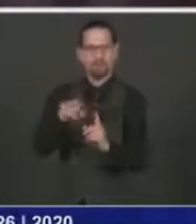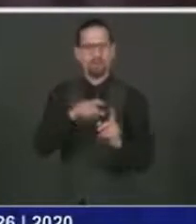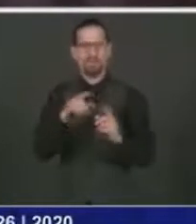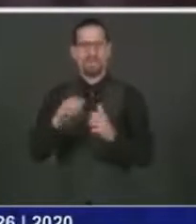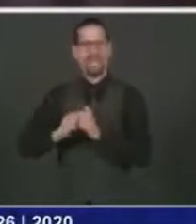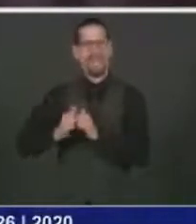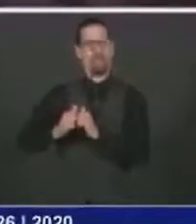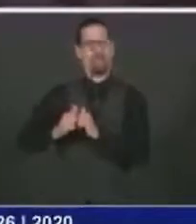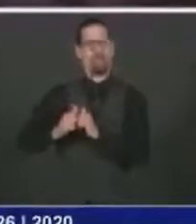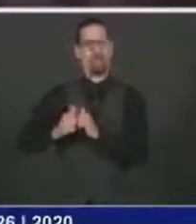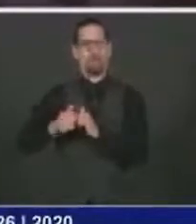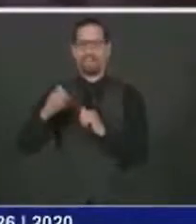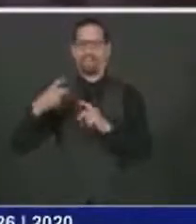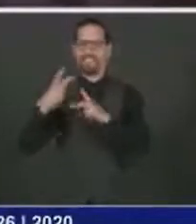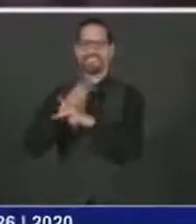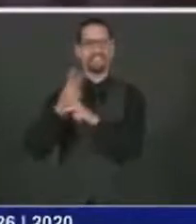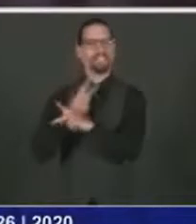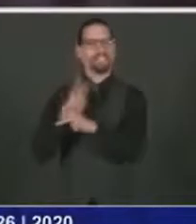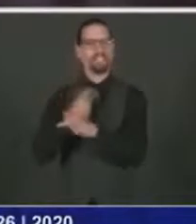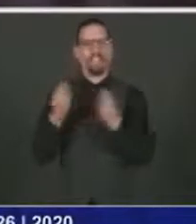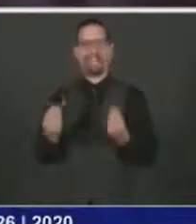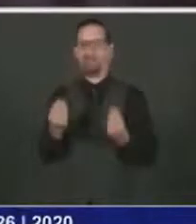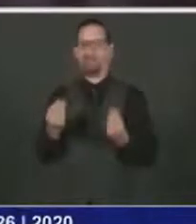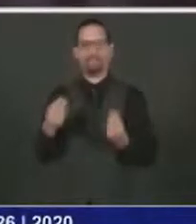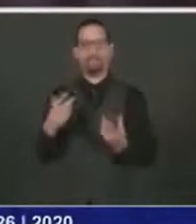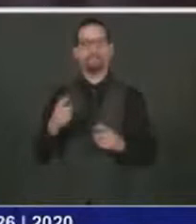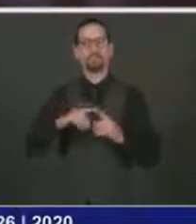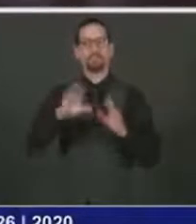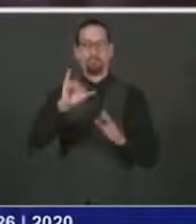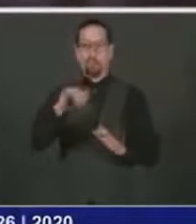So it's a good policy.